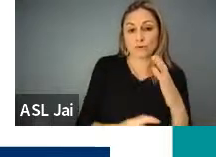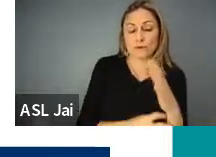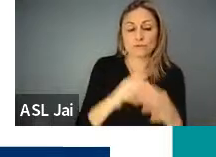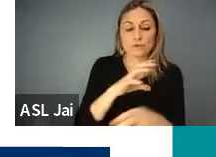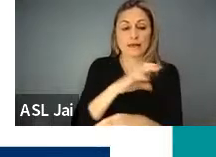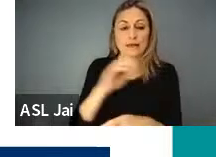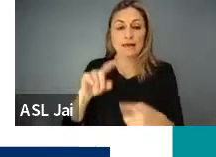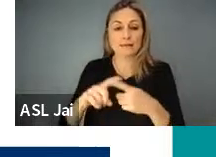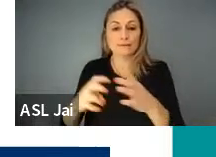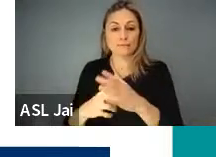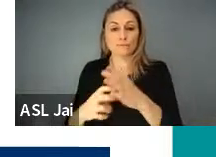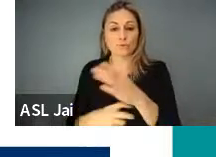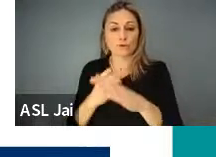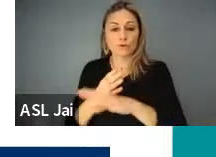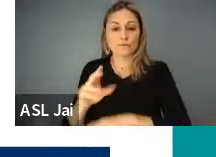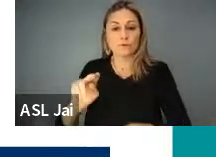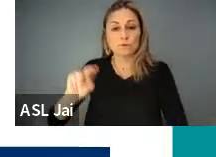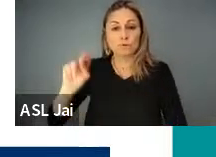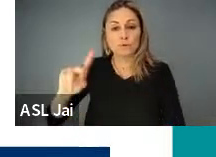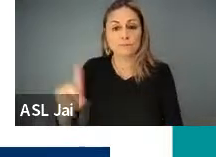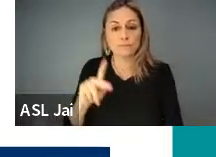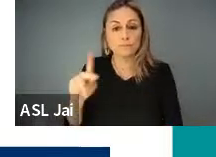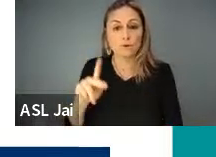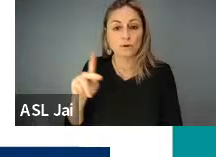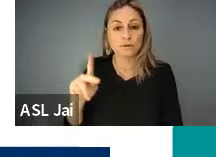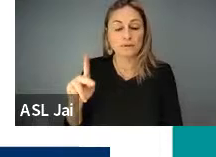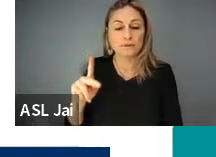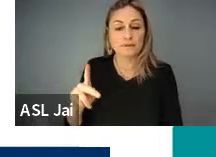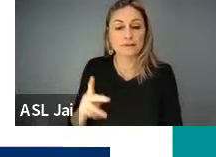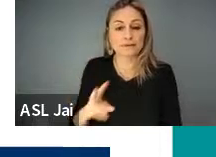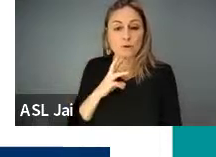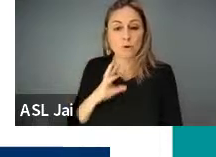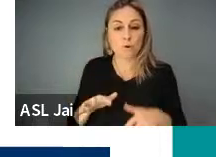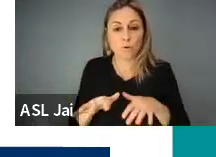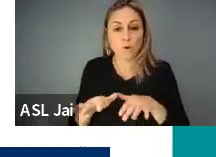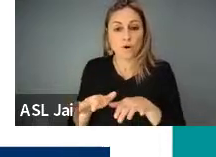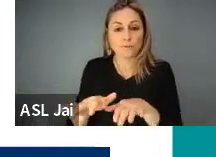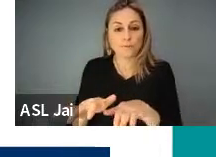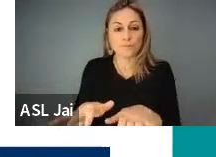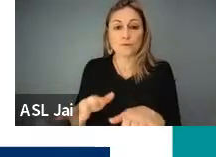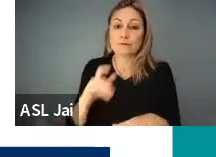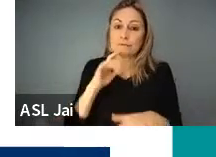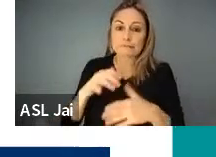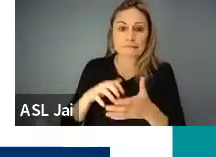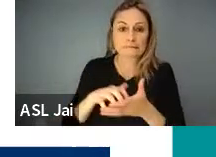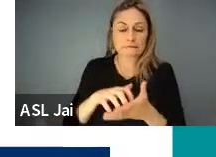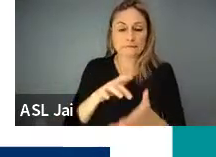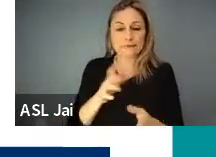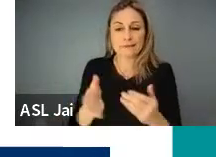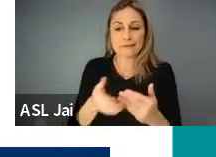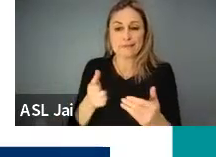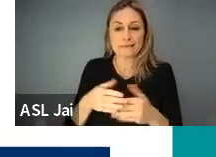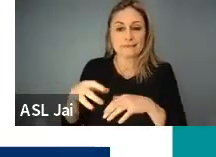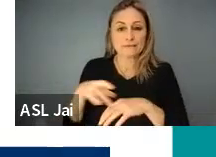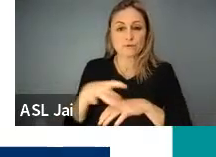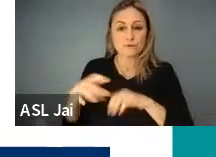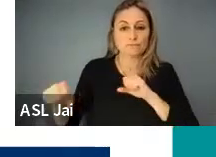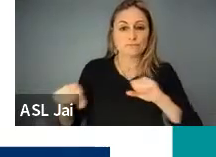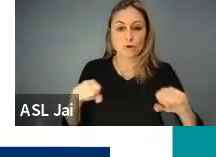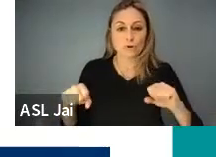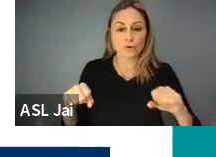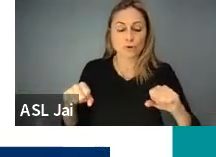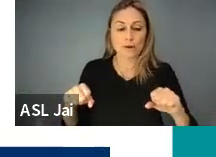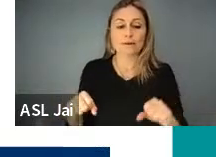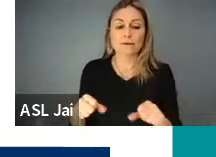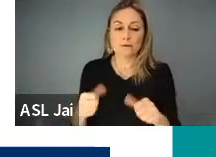Portland Harbor, are both vulnerable to earthquakes. So we're going to be looking at seismic improvements to